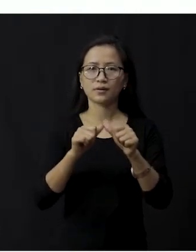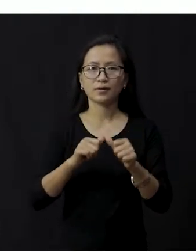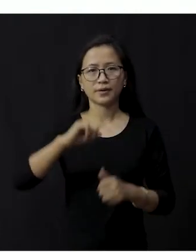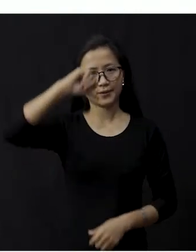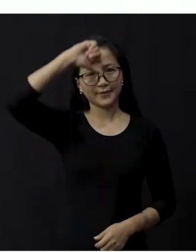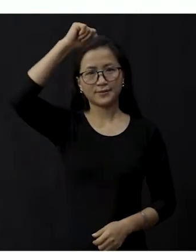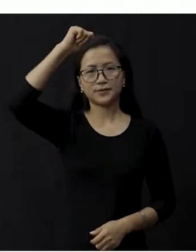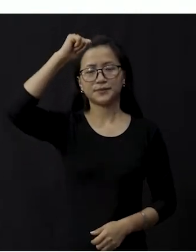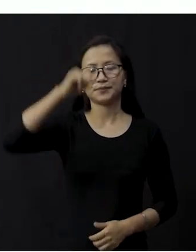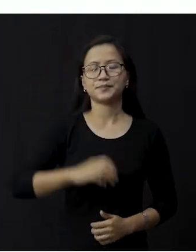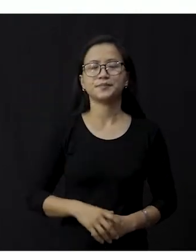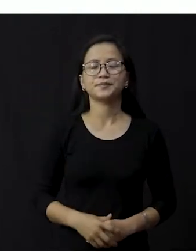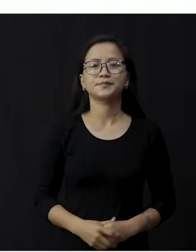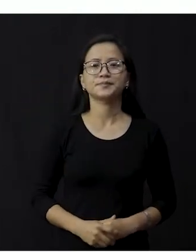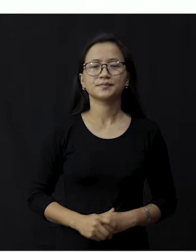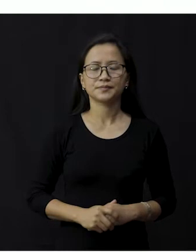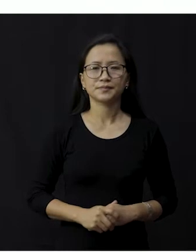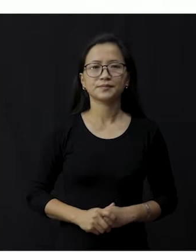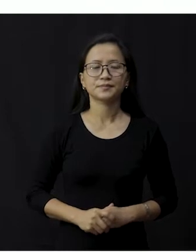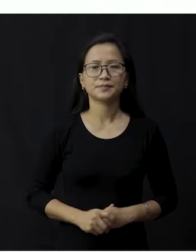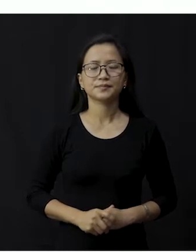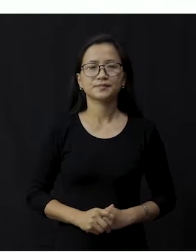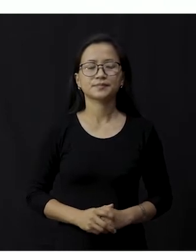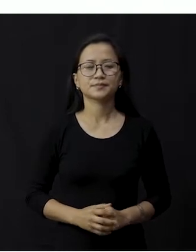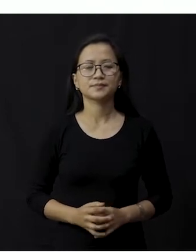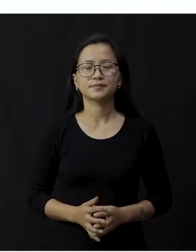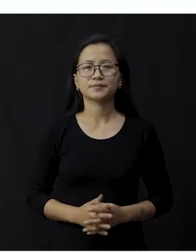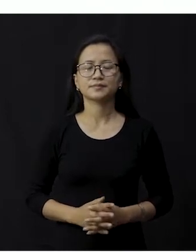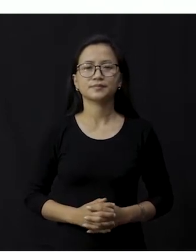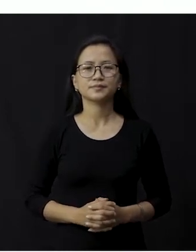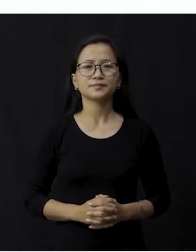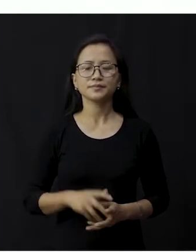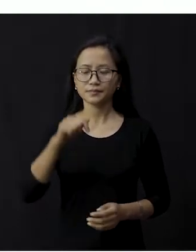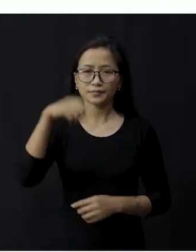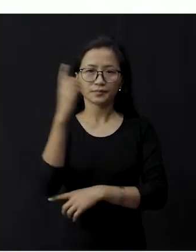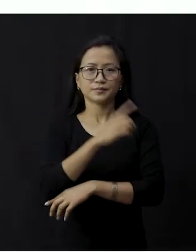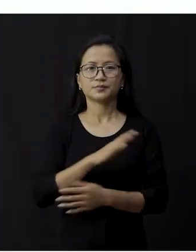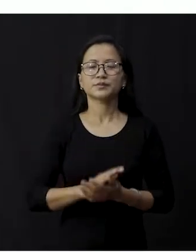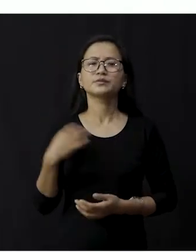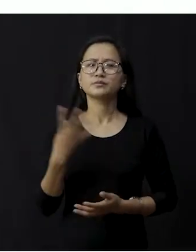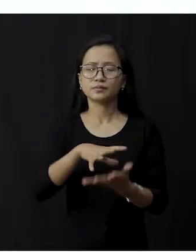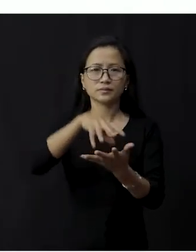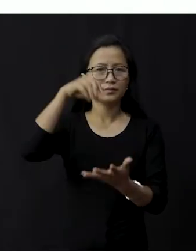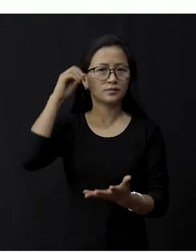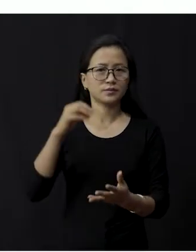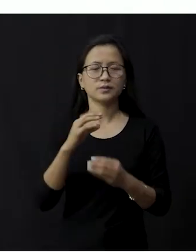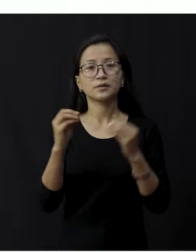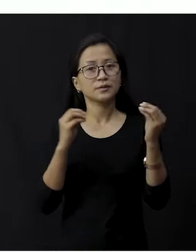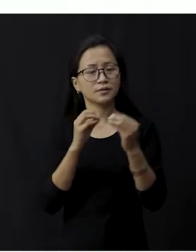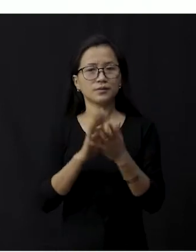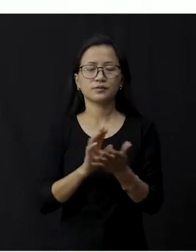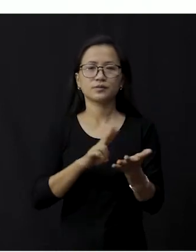I-N-D-I-A, India. Very good. So today we will be learning about